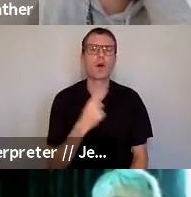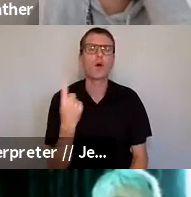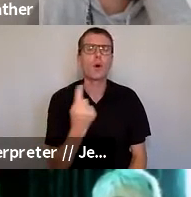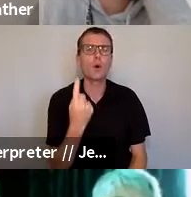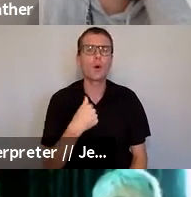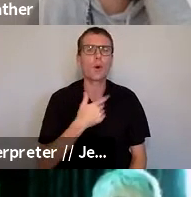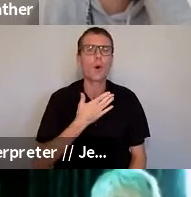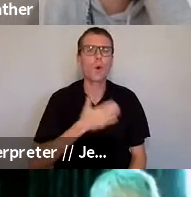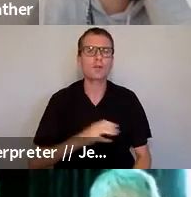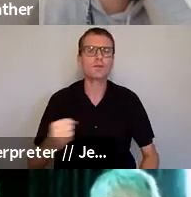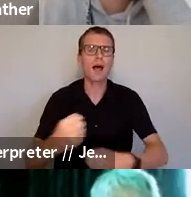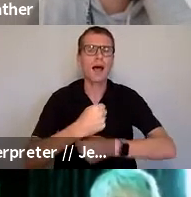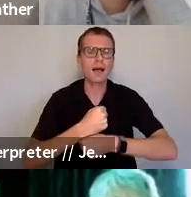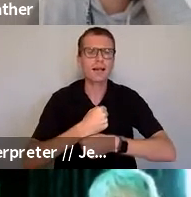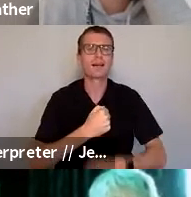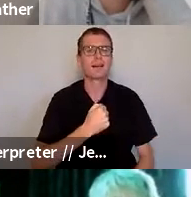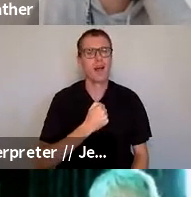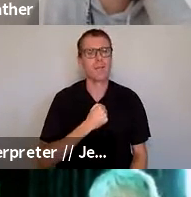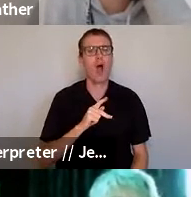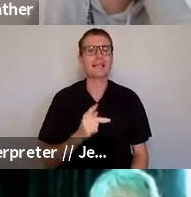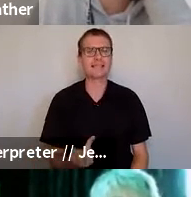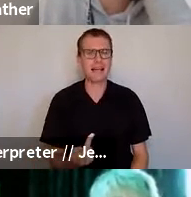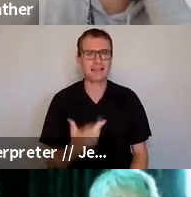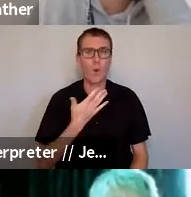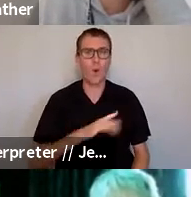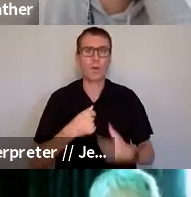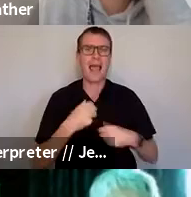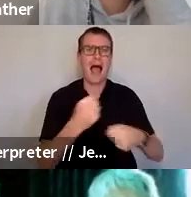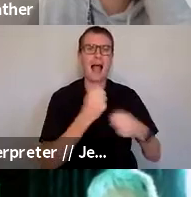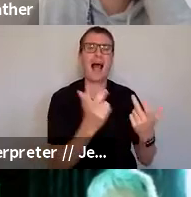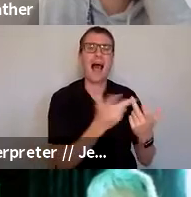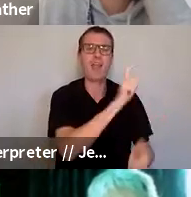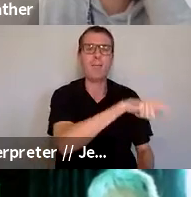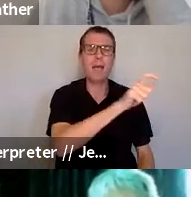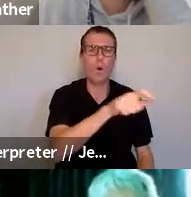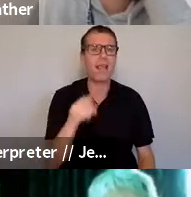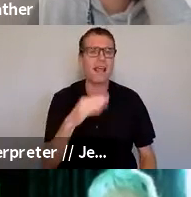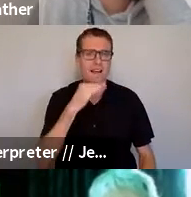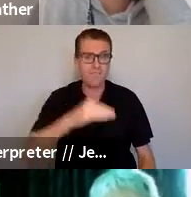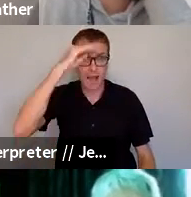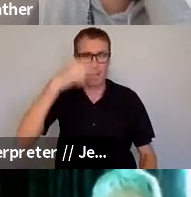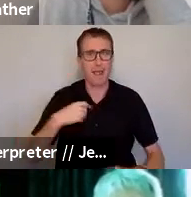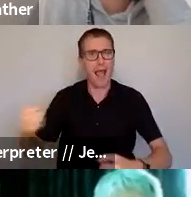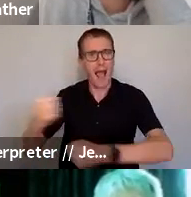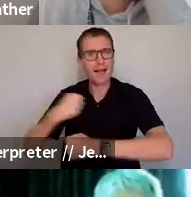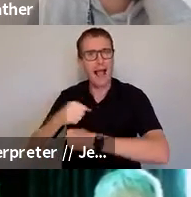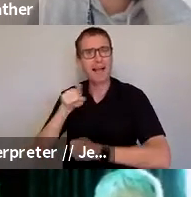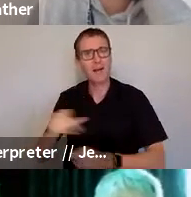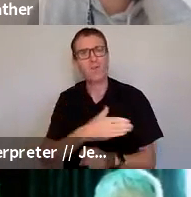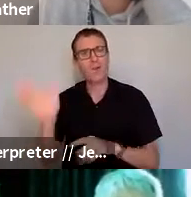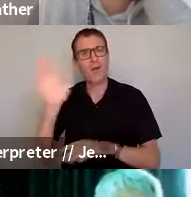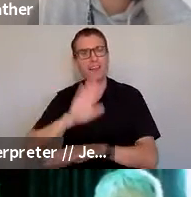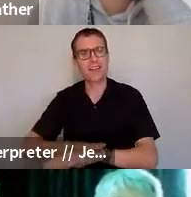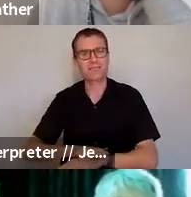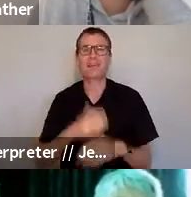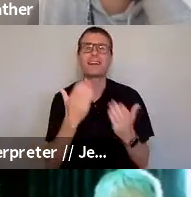anyone please, because then I'll stop hugging him all the time. Nice one. Kelly